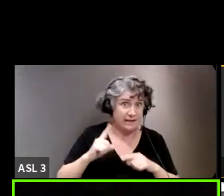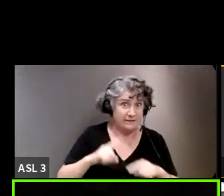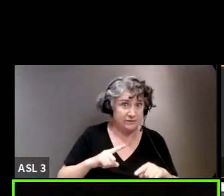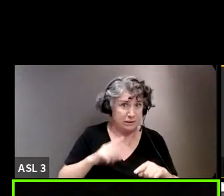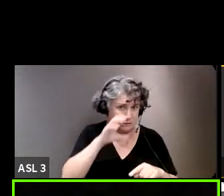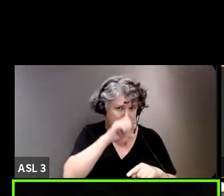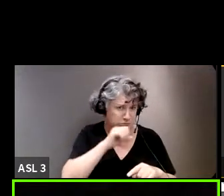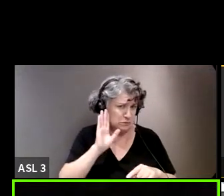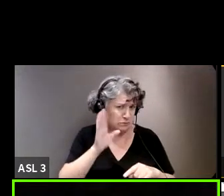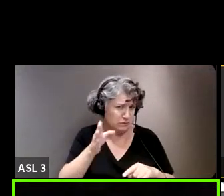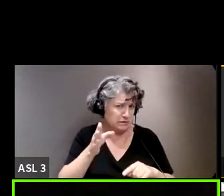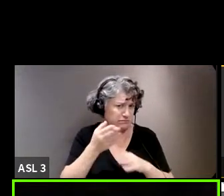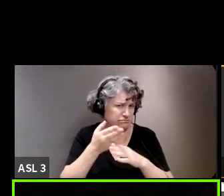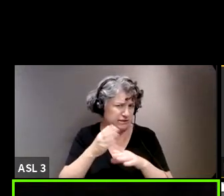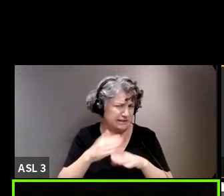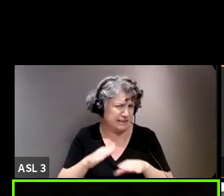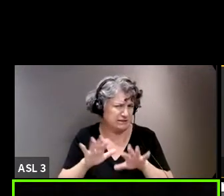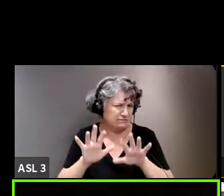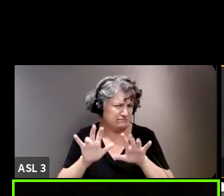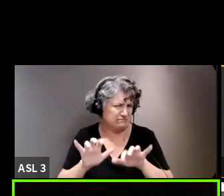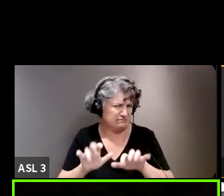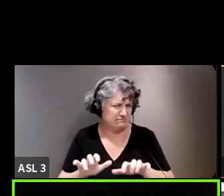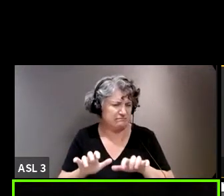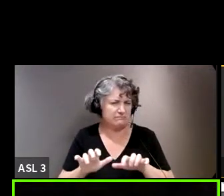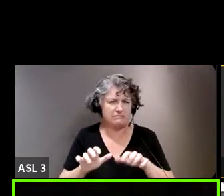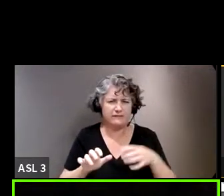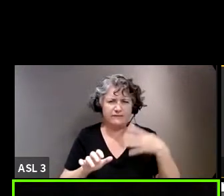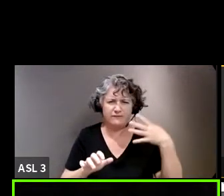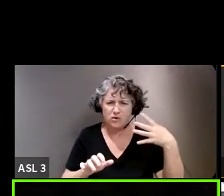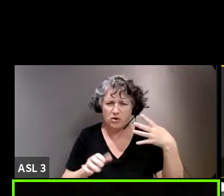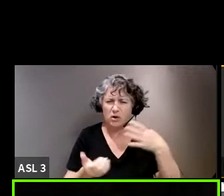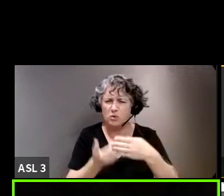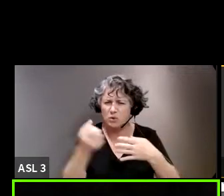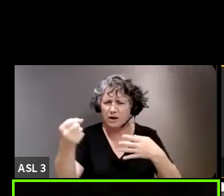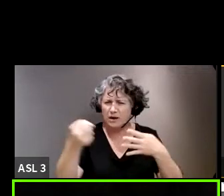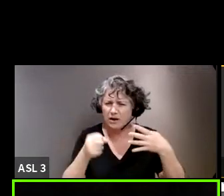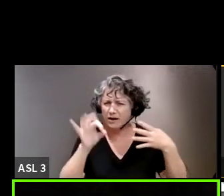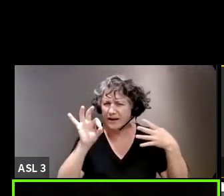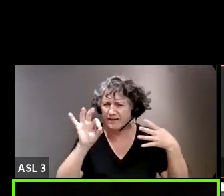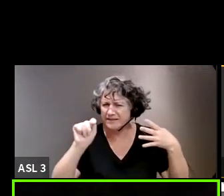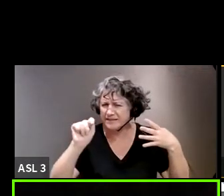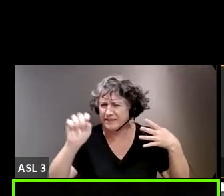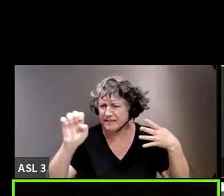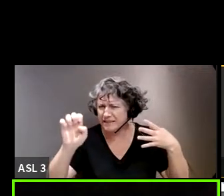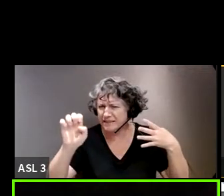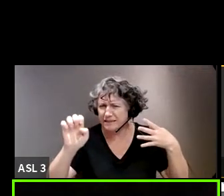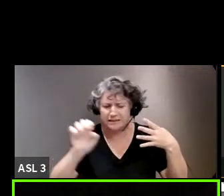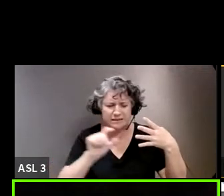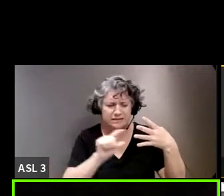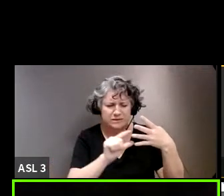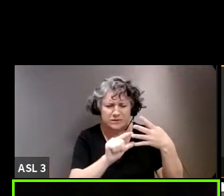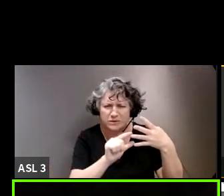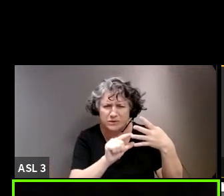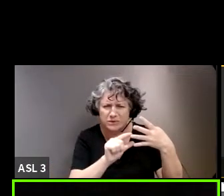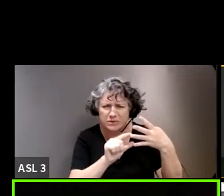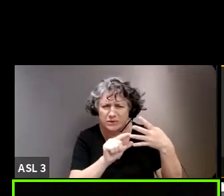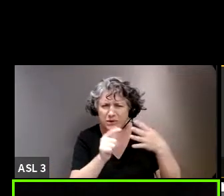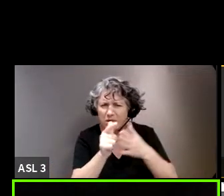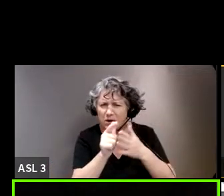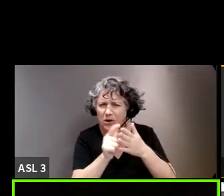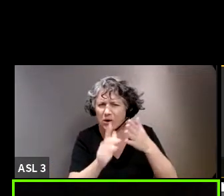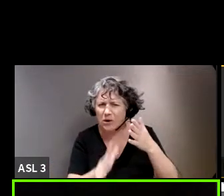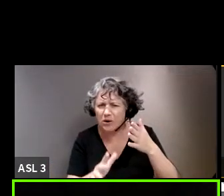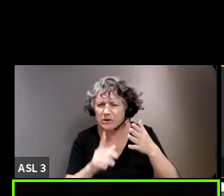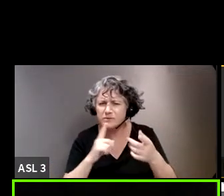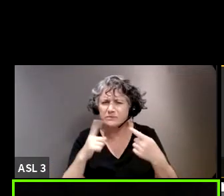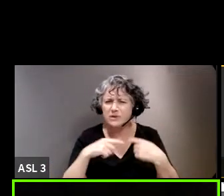i assume you all break down there's four new ftes including hiring two lawyers to respond to the rt